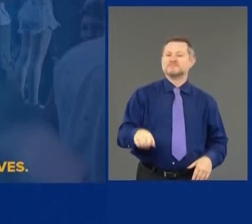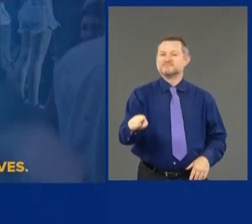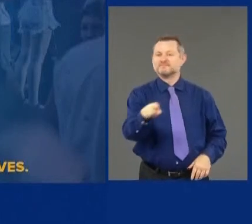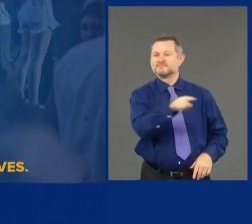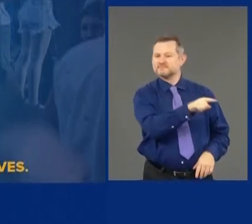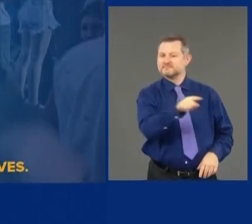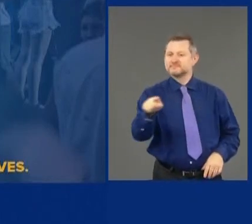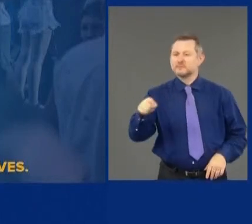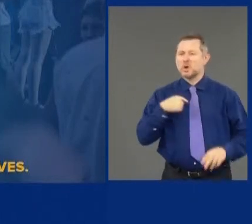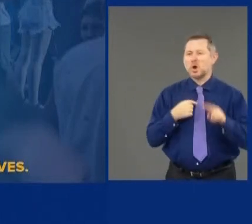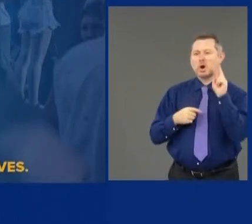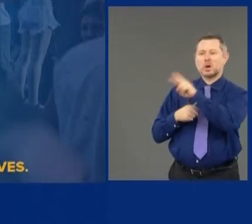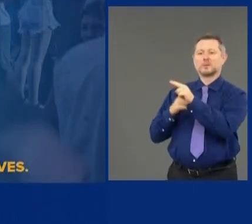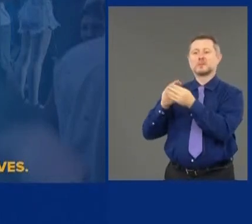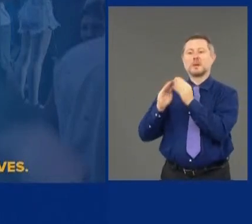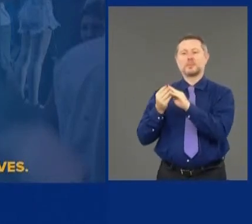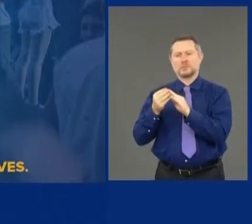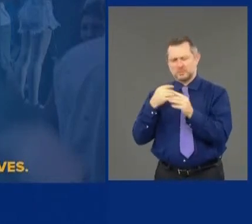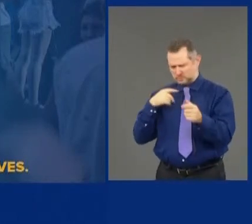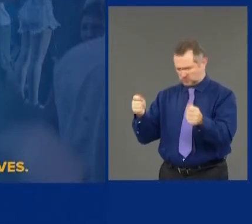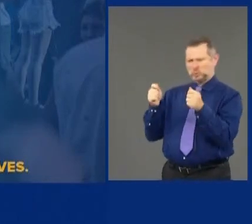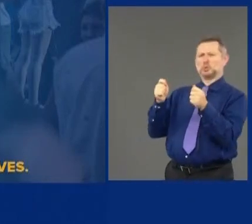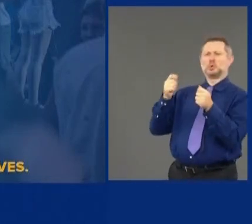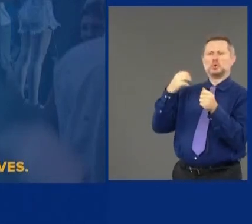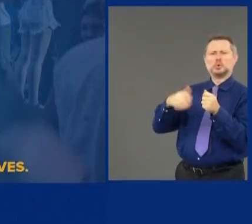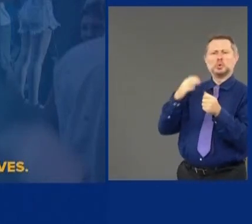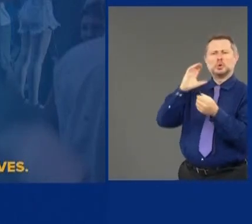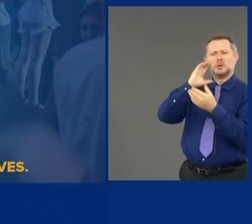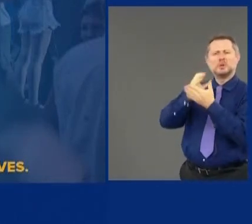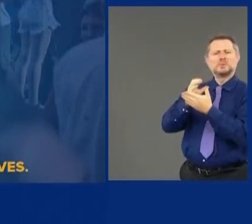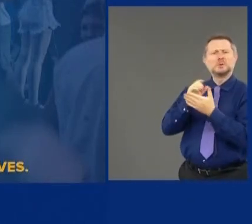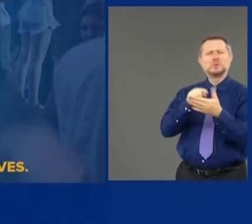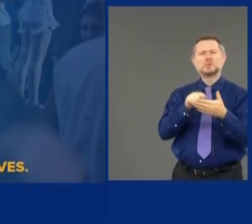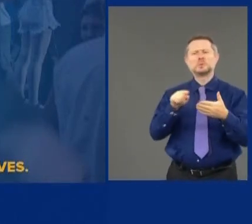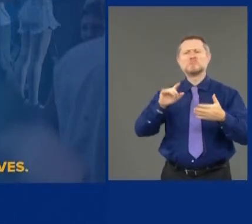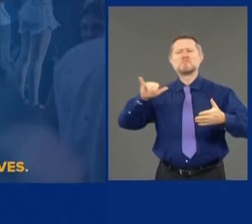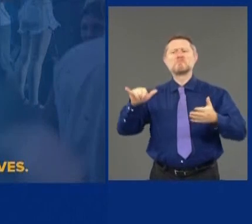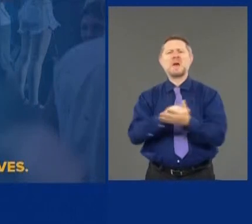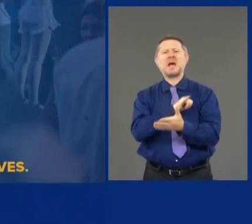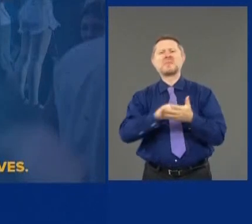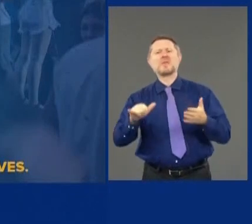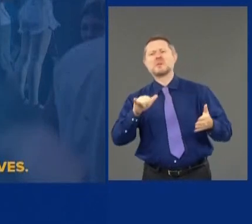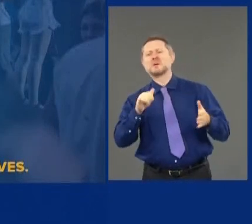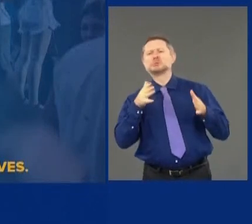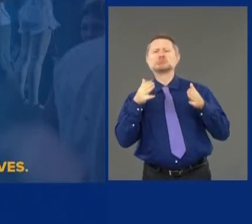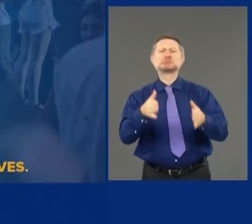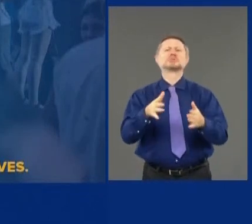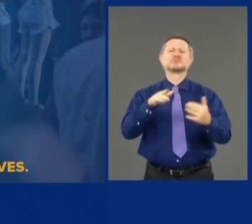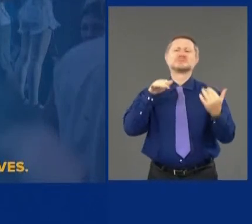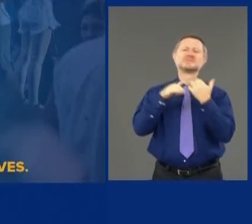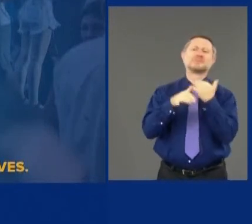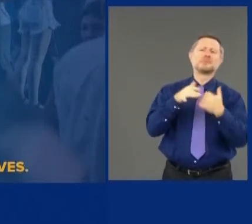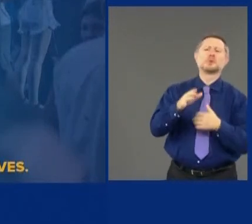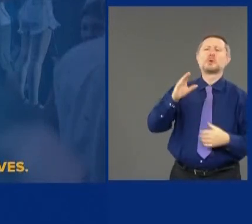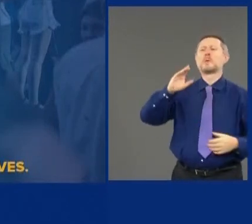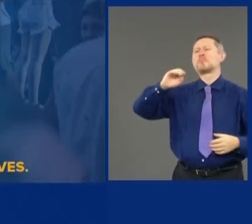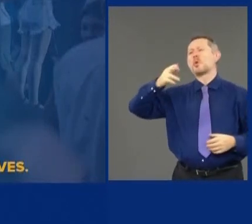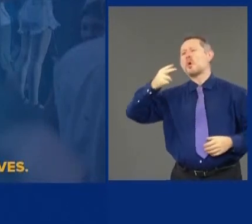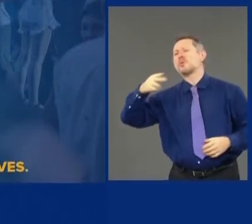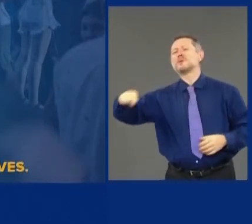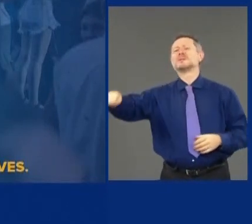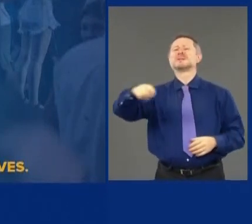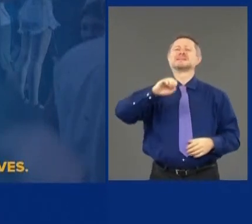Look at pictures. Look at any street in Manhattan. Go to the East Village, go to the West Side, go